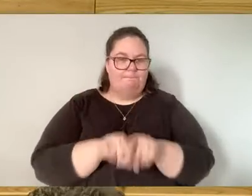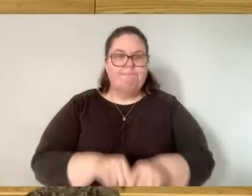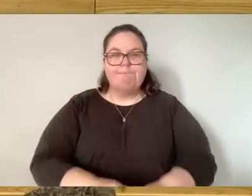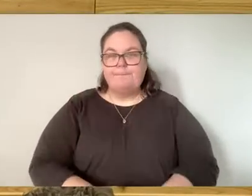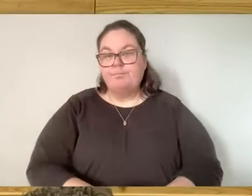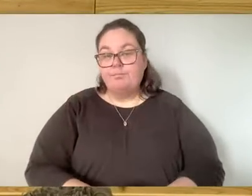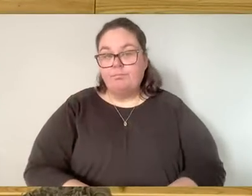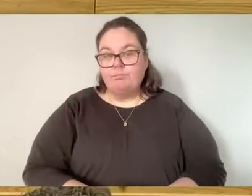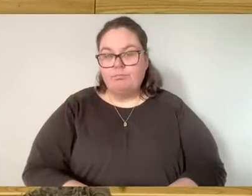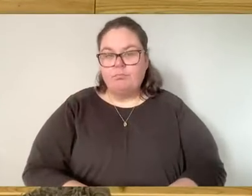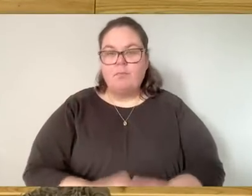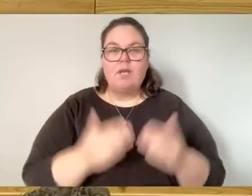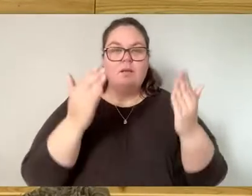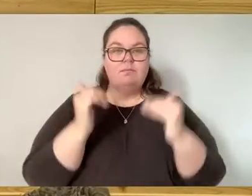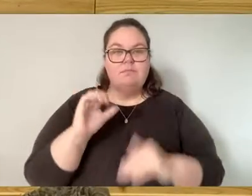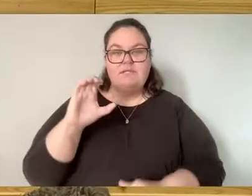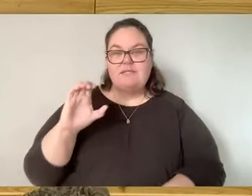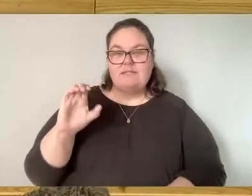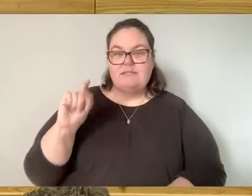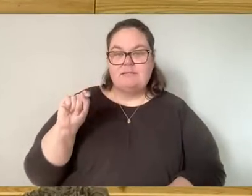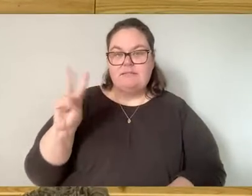Laura Brown, CTV.